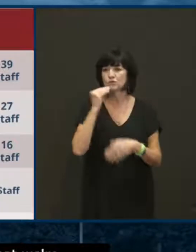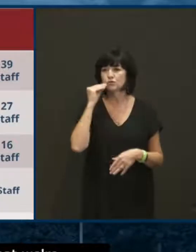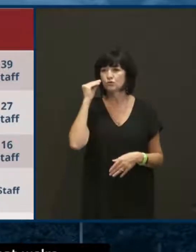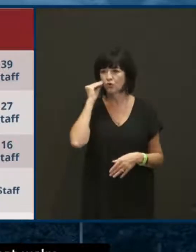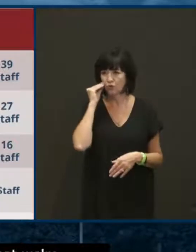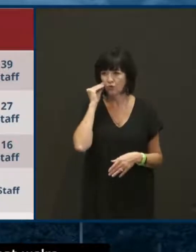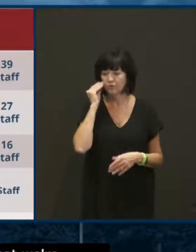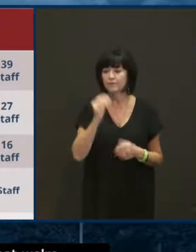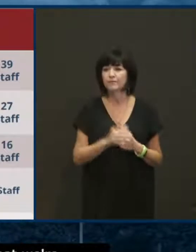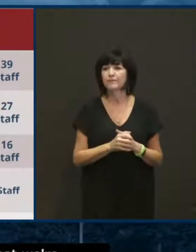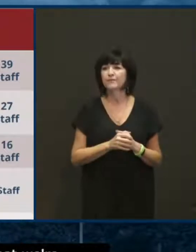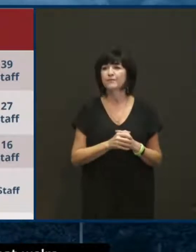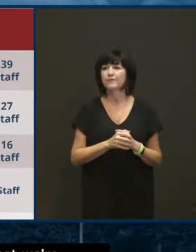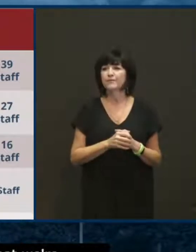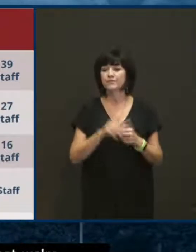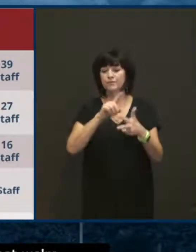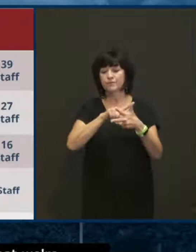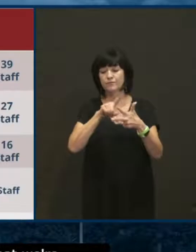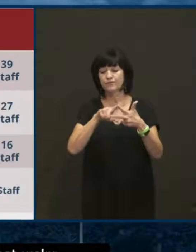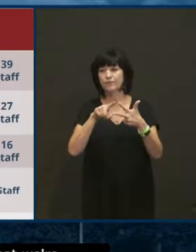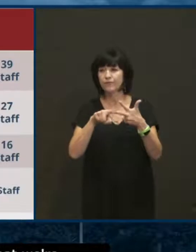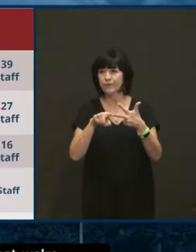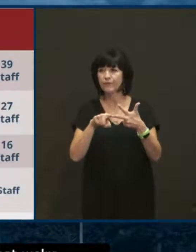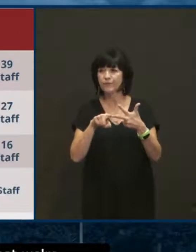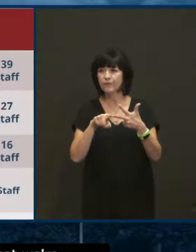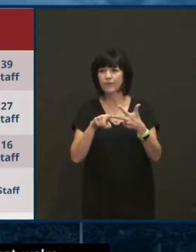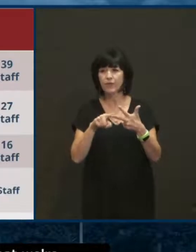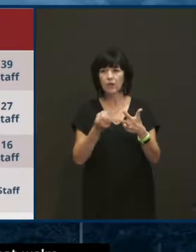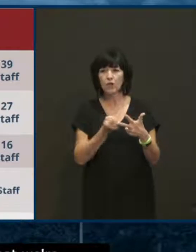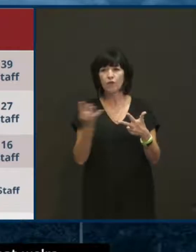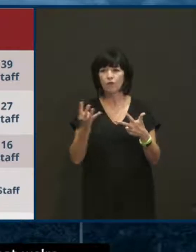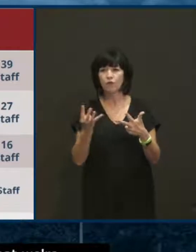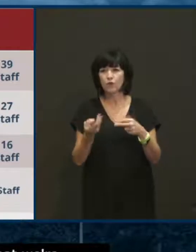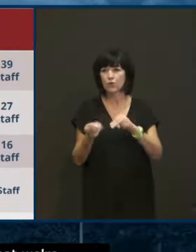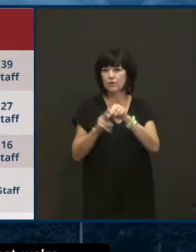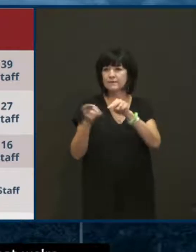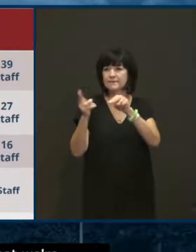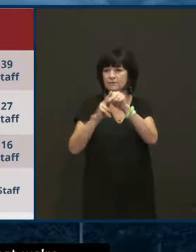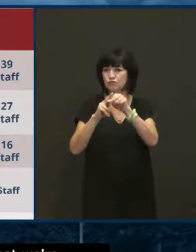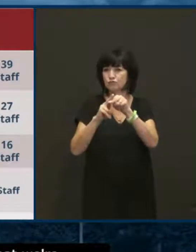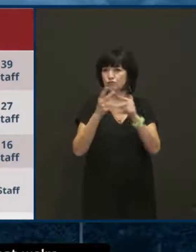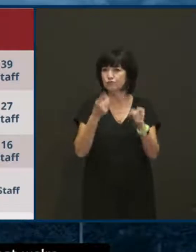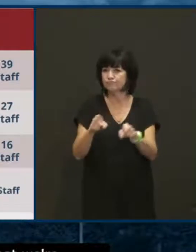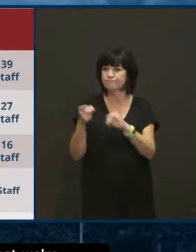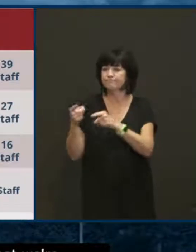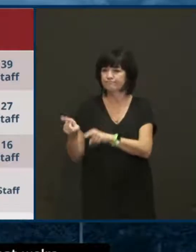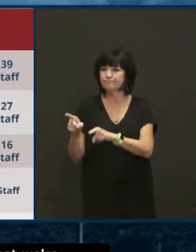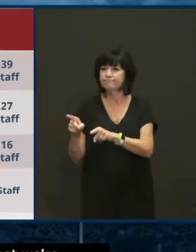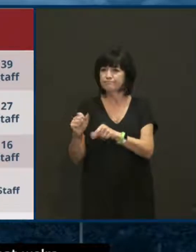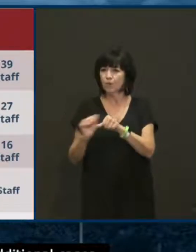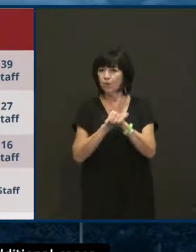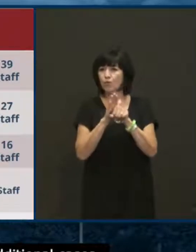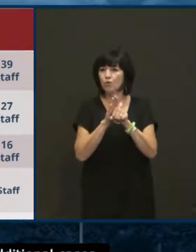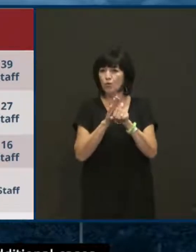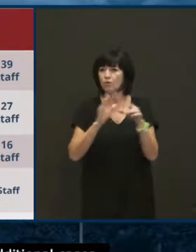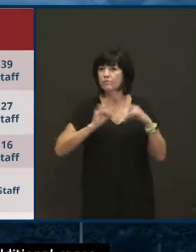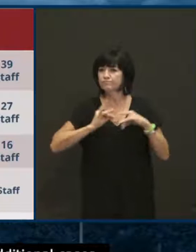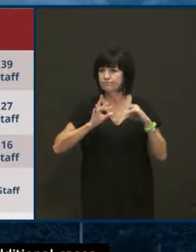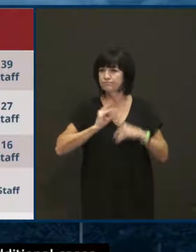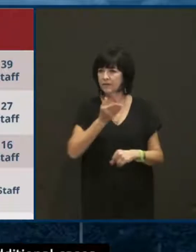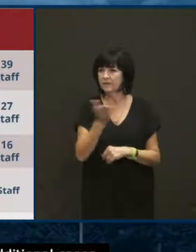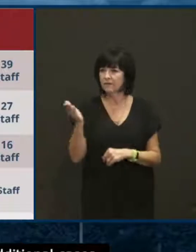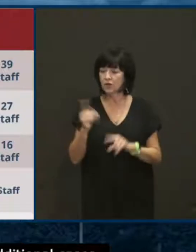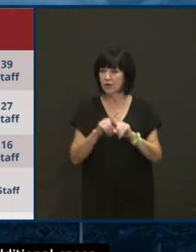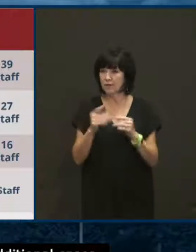seen a few additional cases in the last week, but in general, those situations seem to